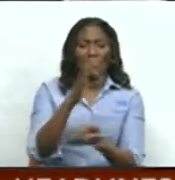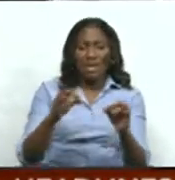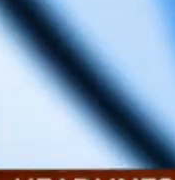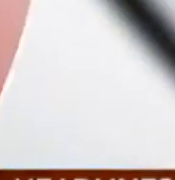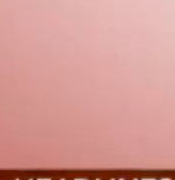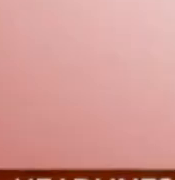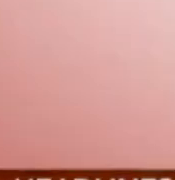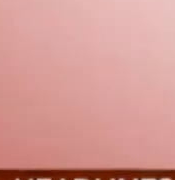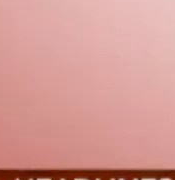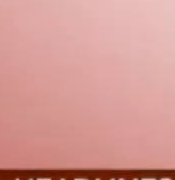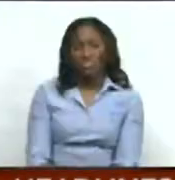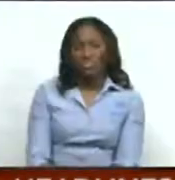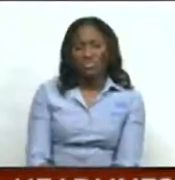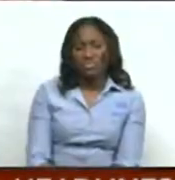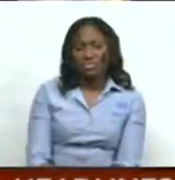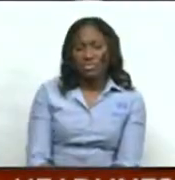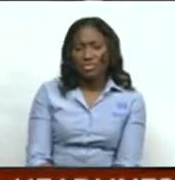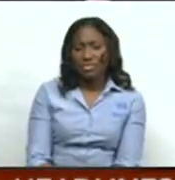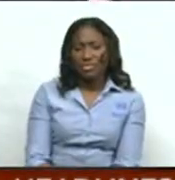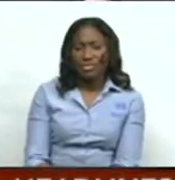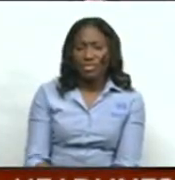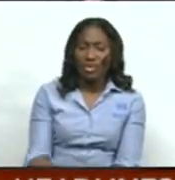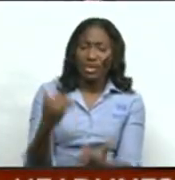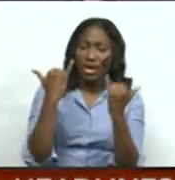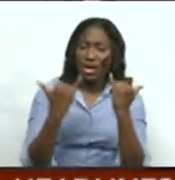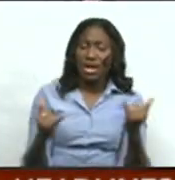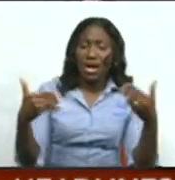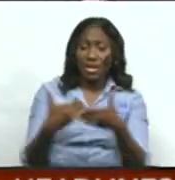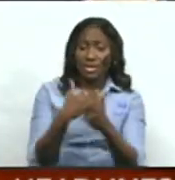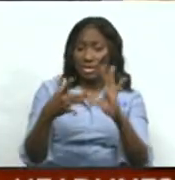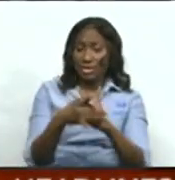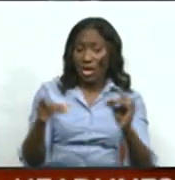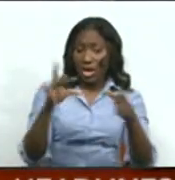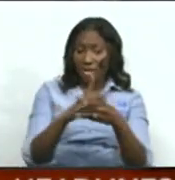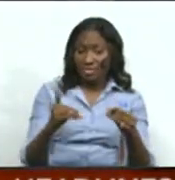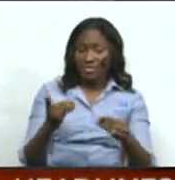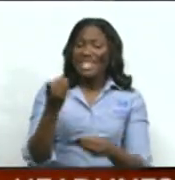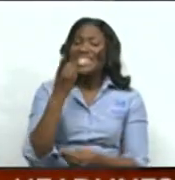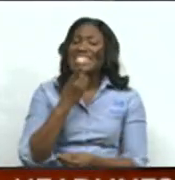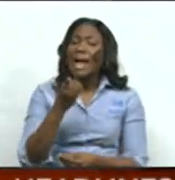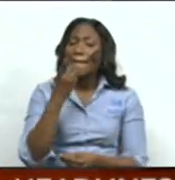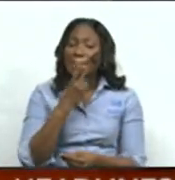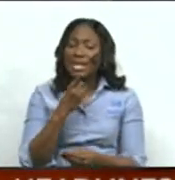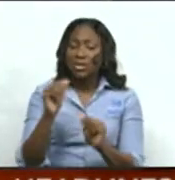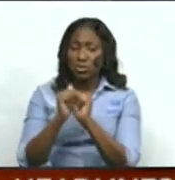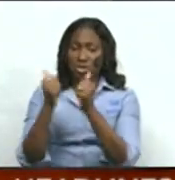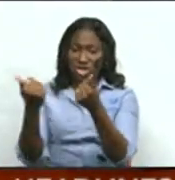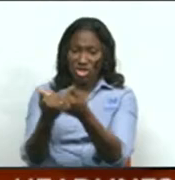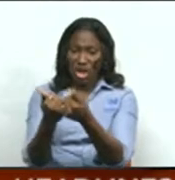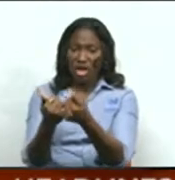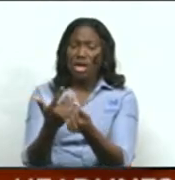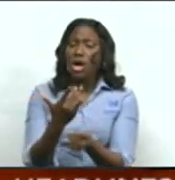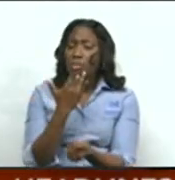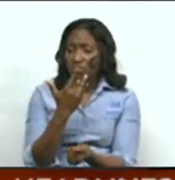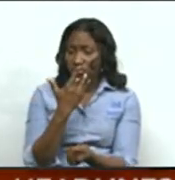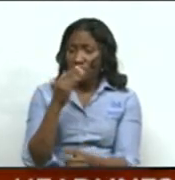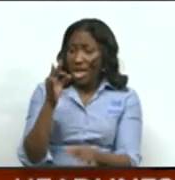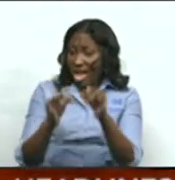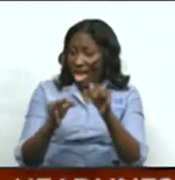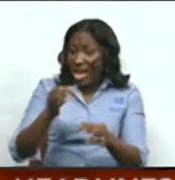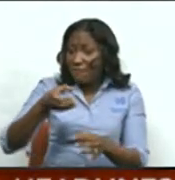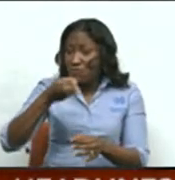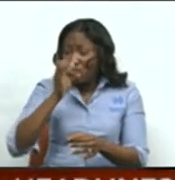coalition. Now to this developing story. The Diabetes Association is calling for a sugar tax on beverages